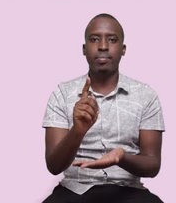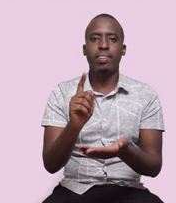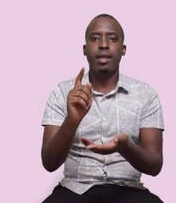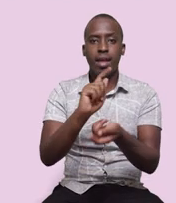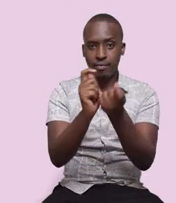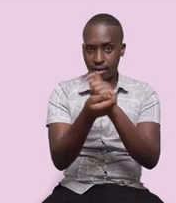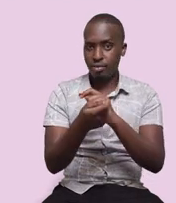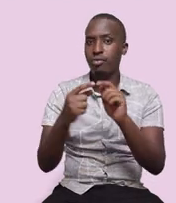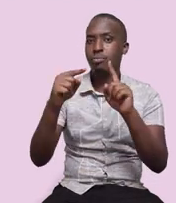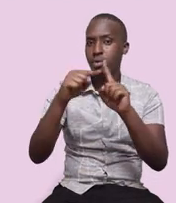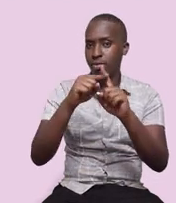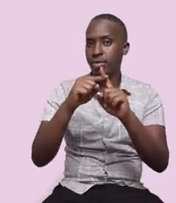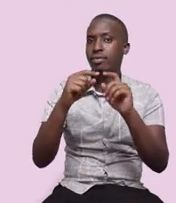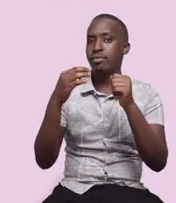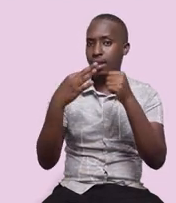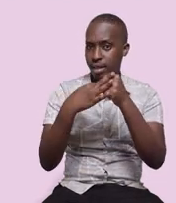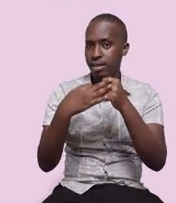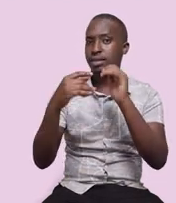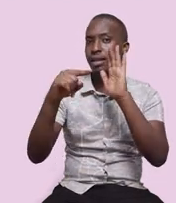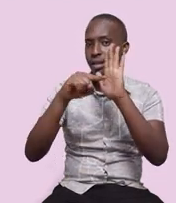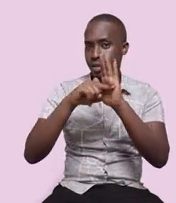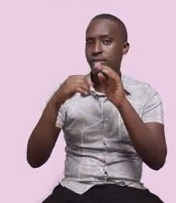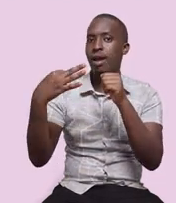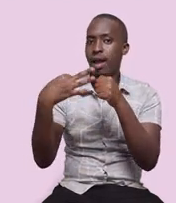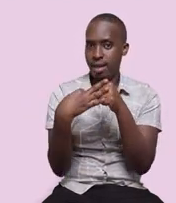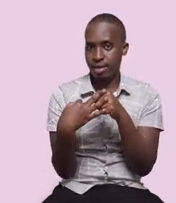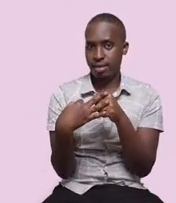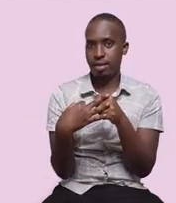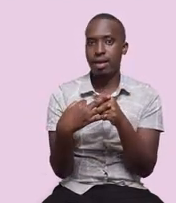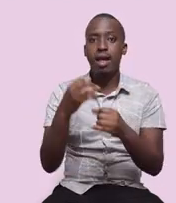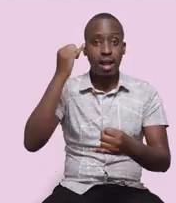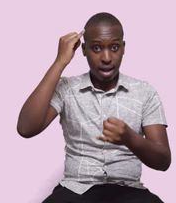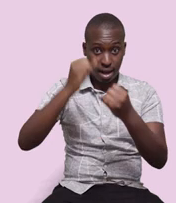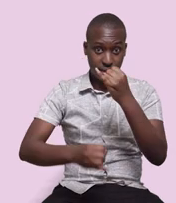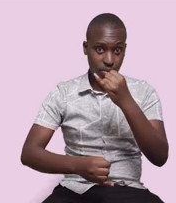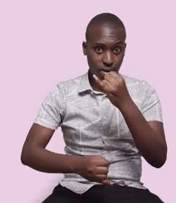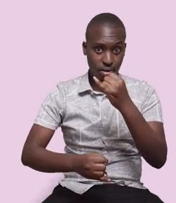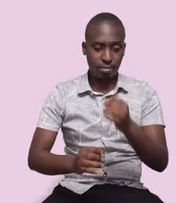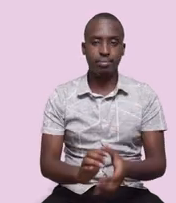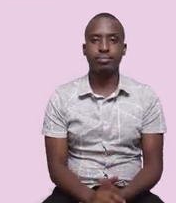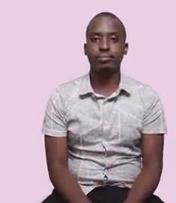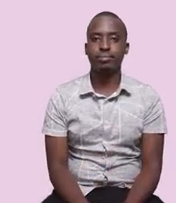of positive 8 is negative 8. The last one.